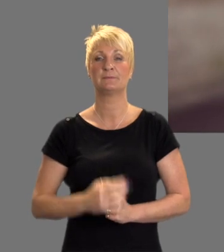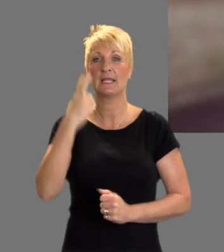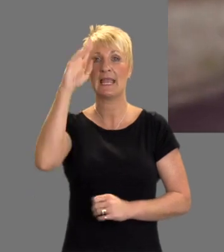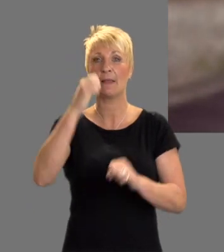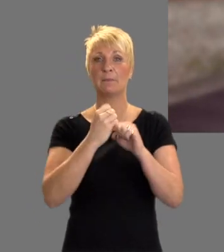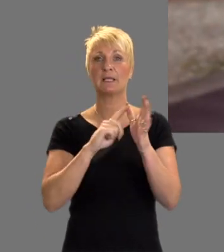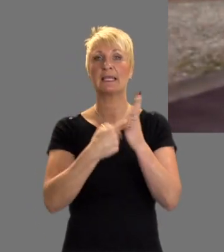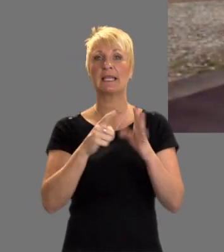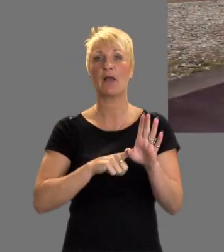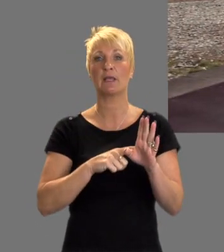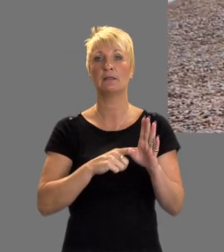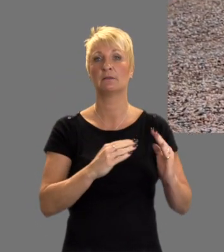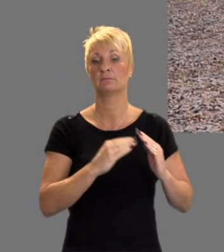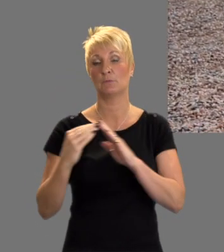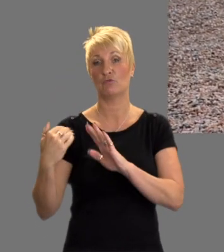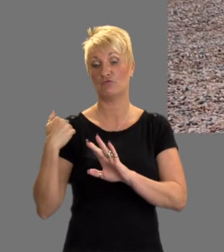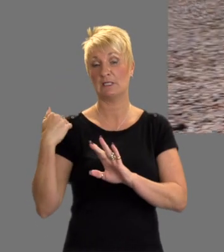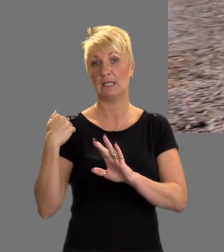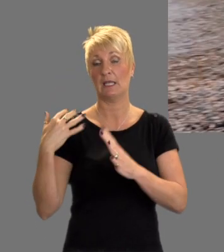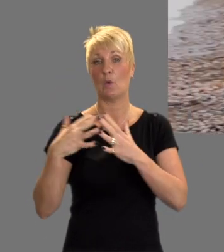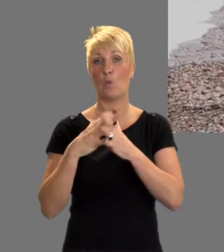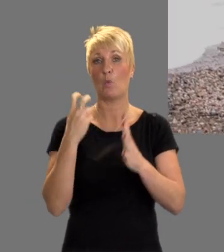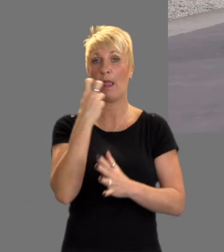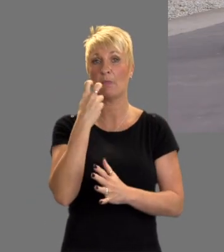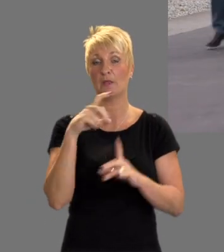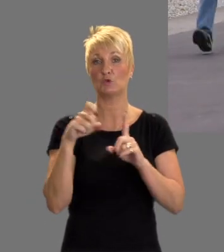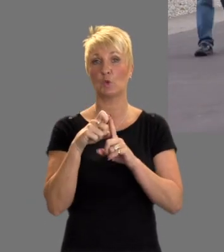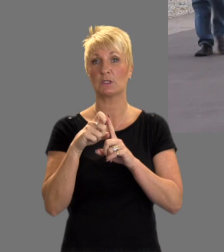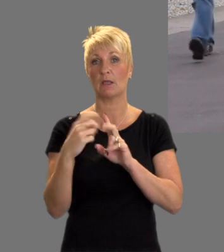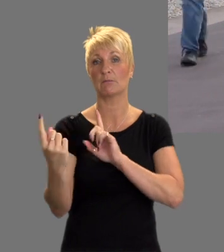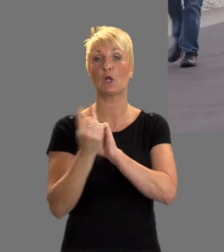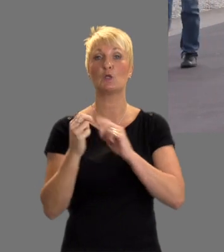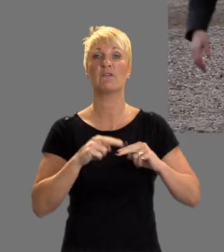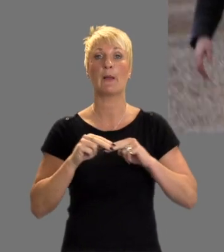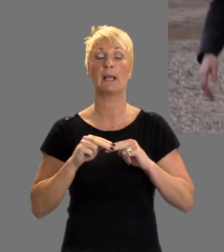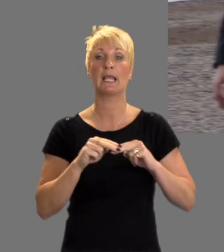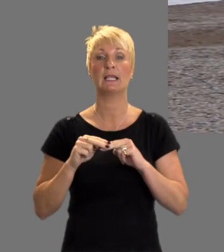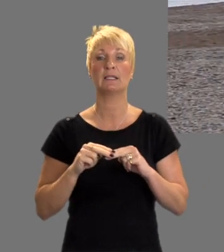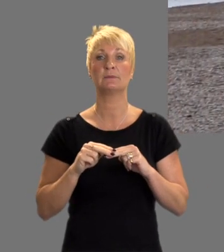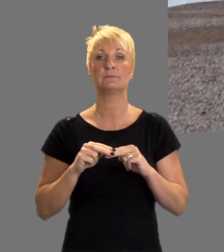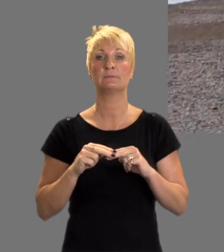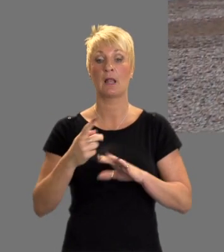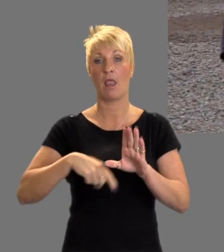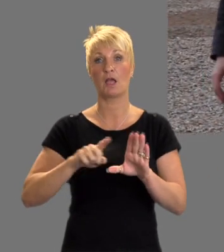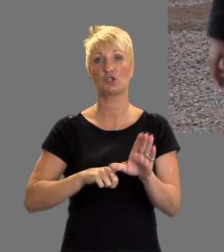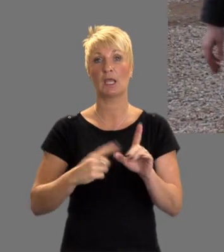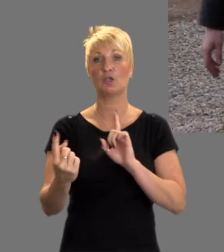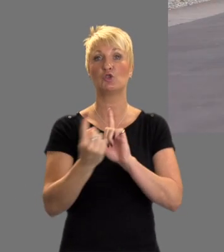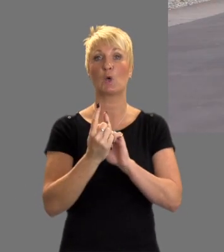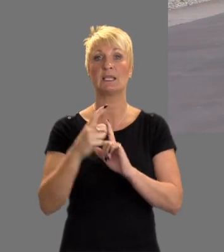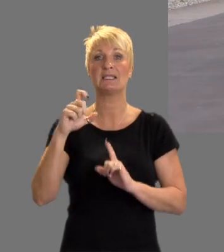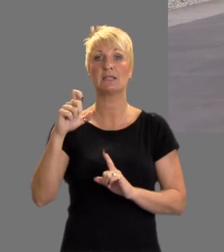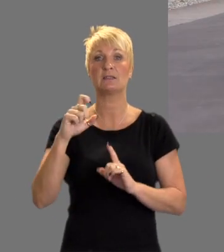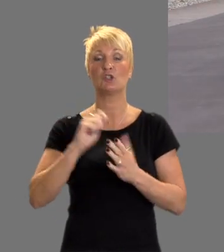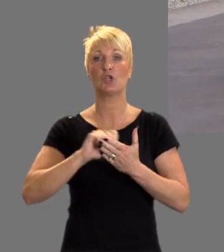My name's Gary, and I recently moved back to my hometown of Weymouth in Dorset to be closer to my family. Last year, I joined a team of